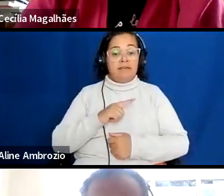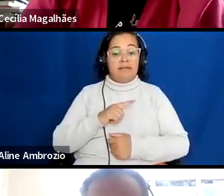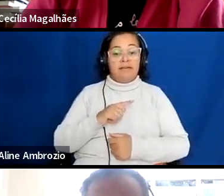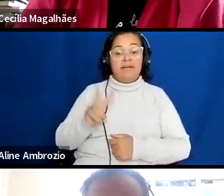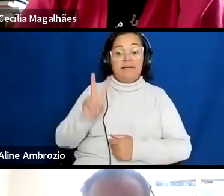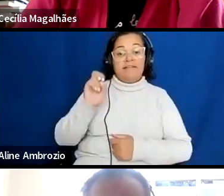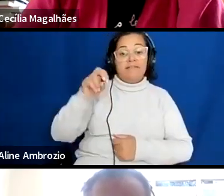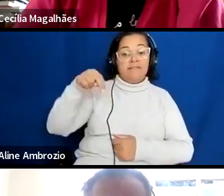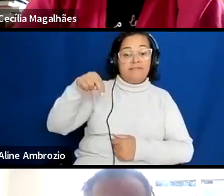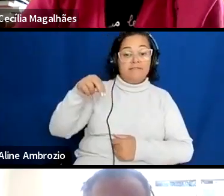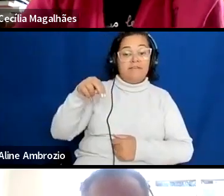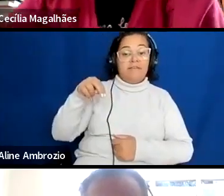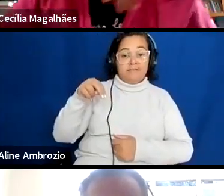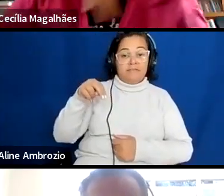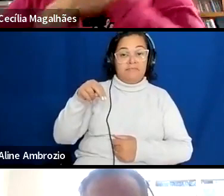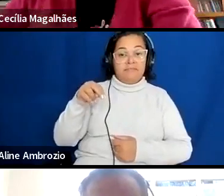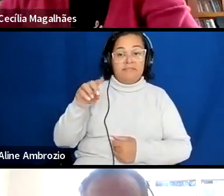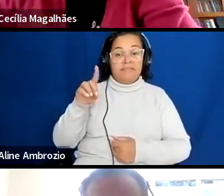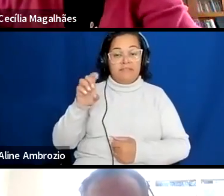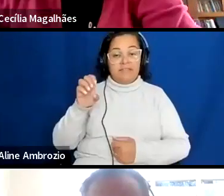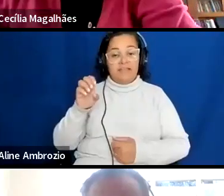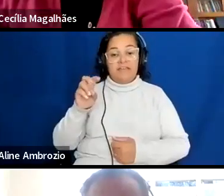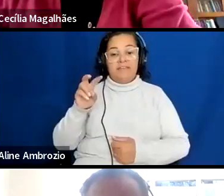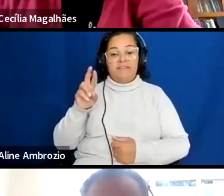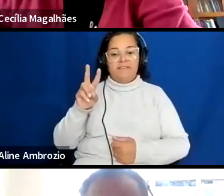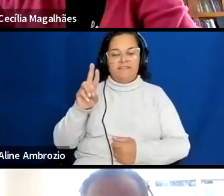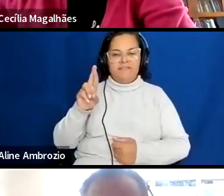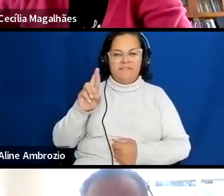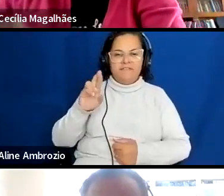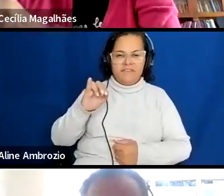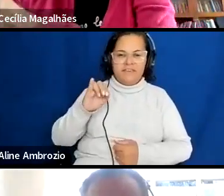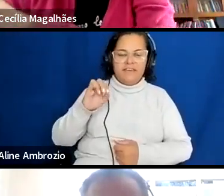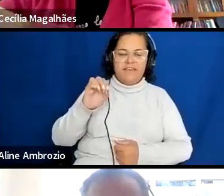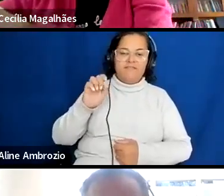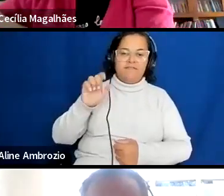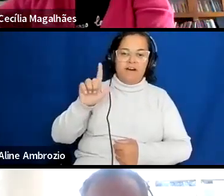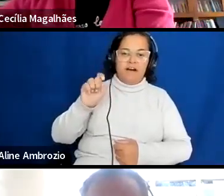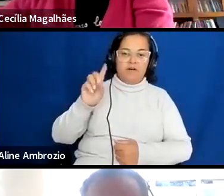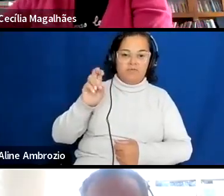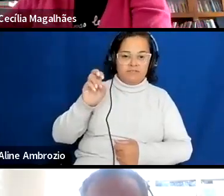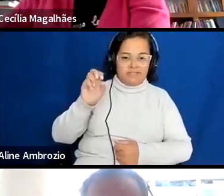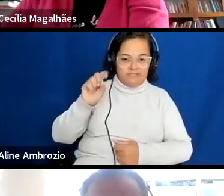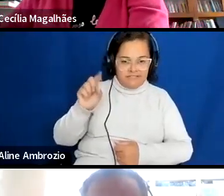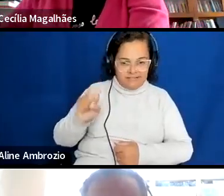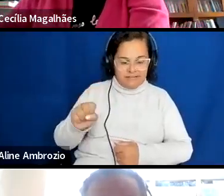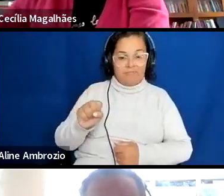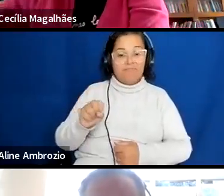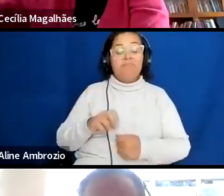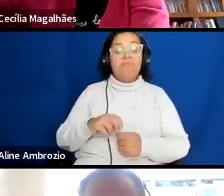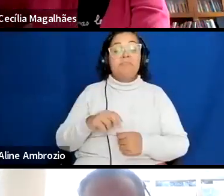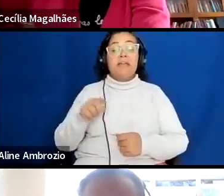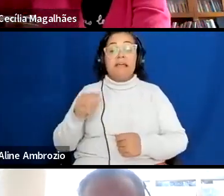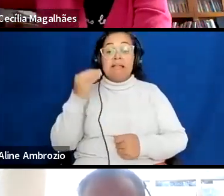But at the time of Vygotsky's death, there was certainly no